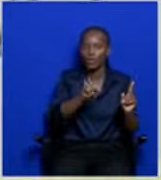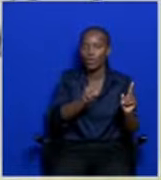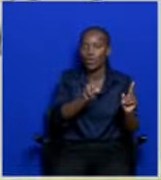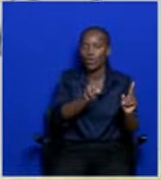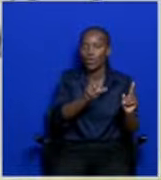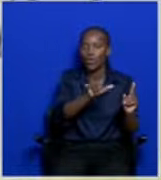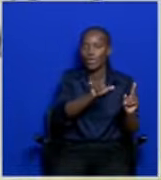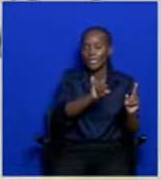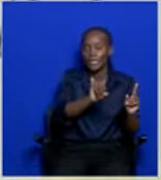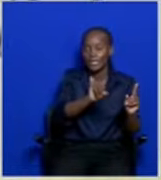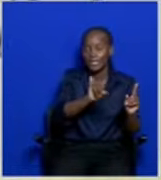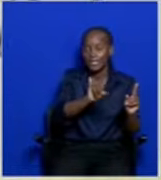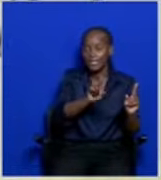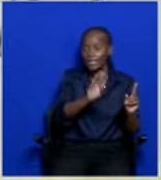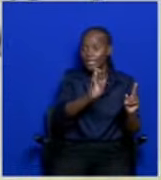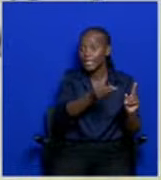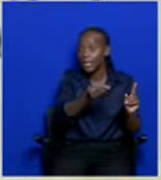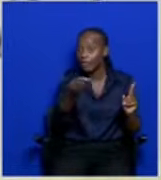his analysis.